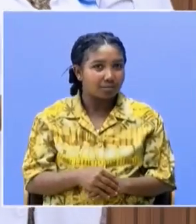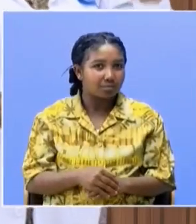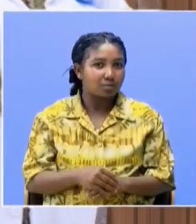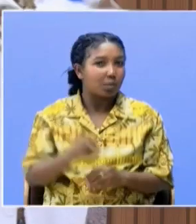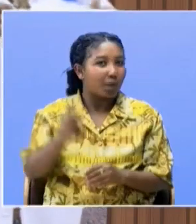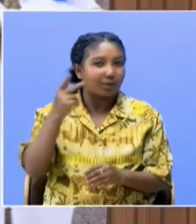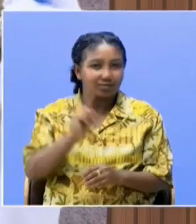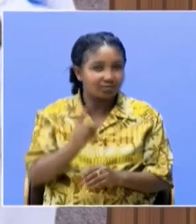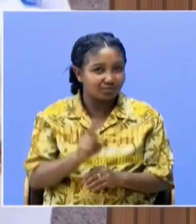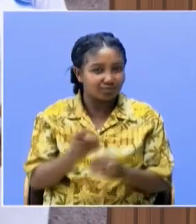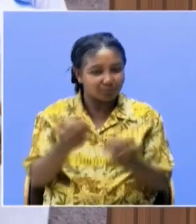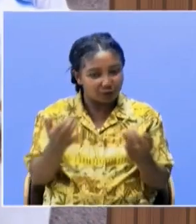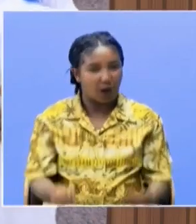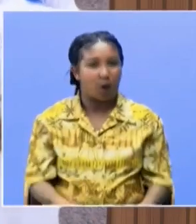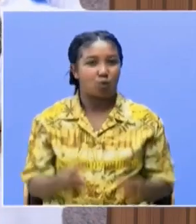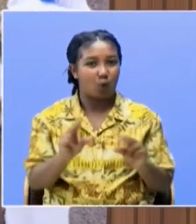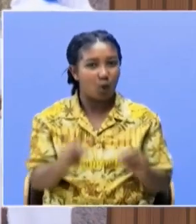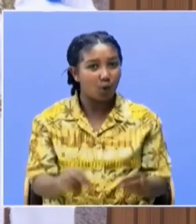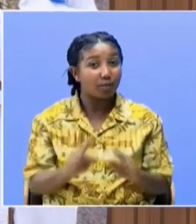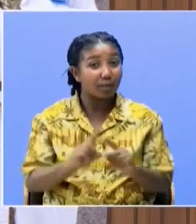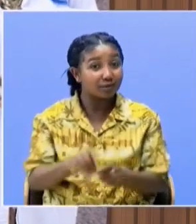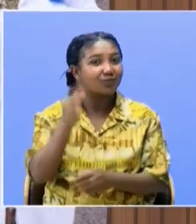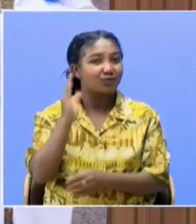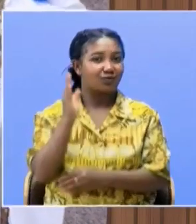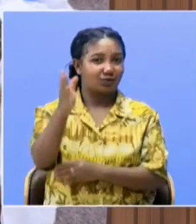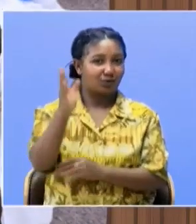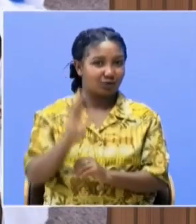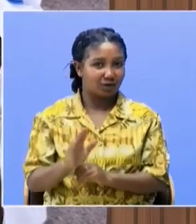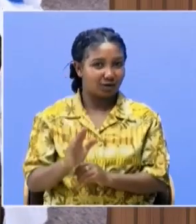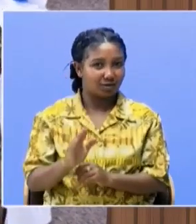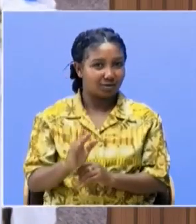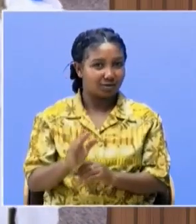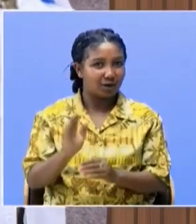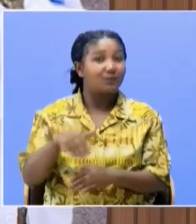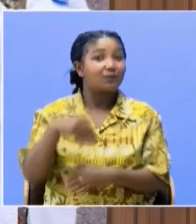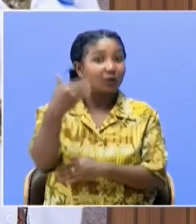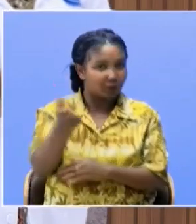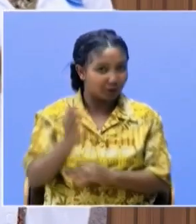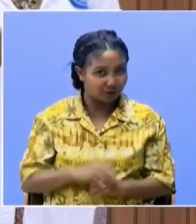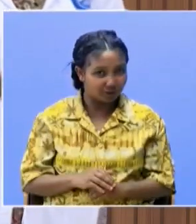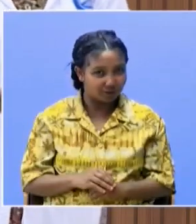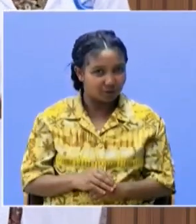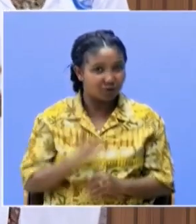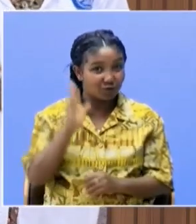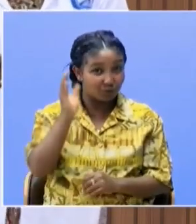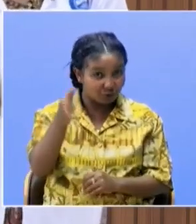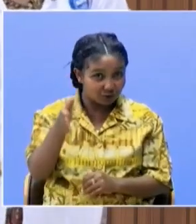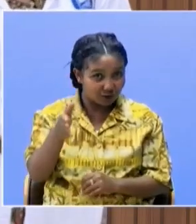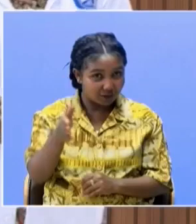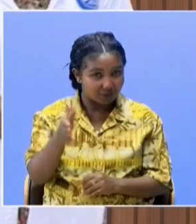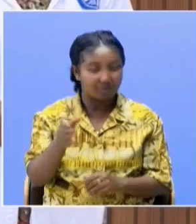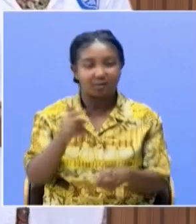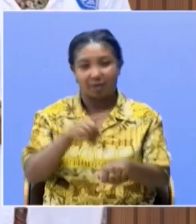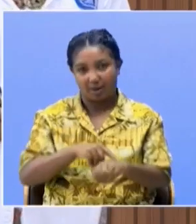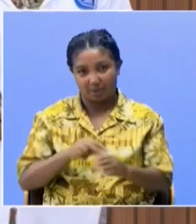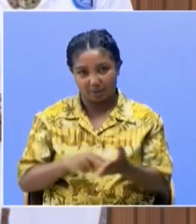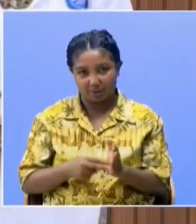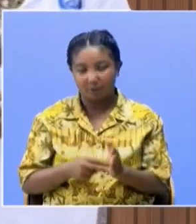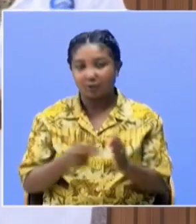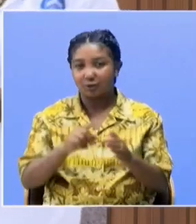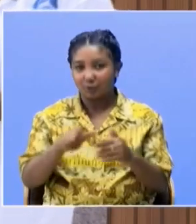past, it is not now, but it is what? After now, which is a future time.